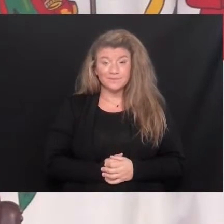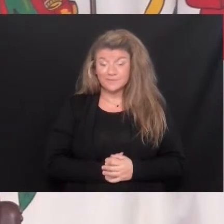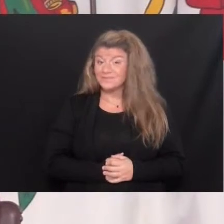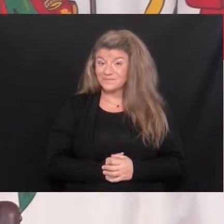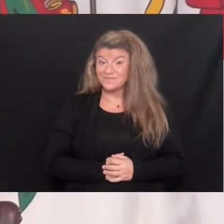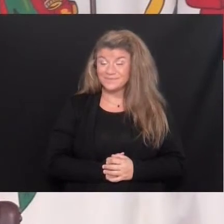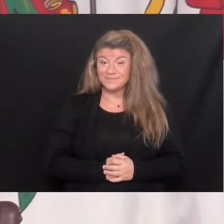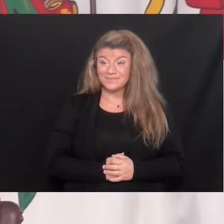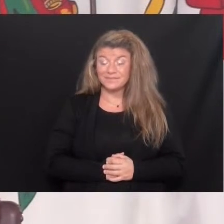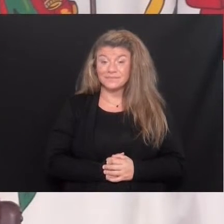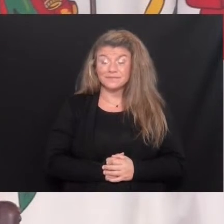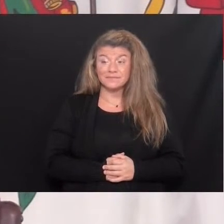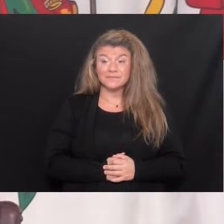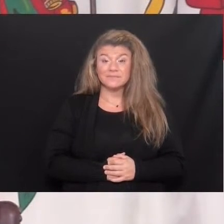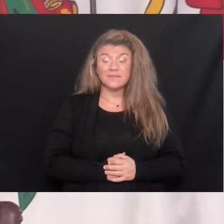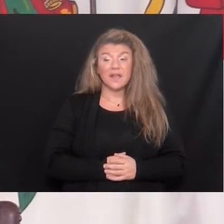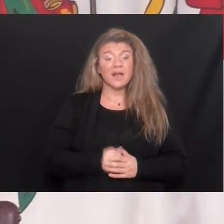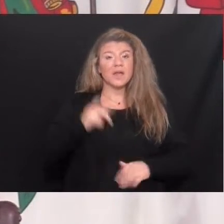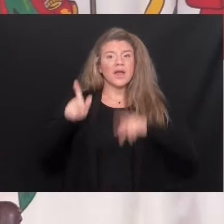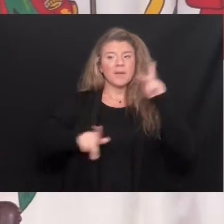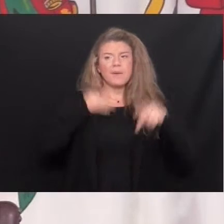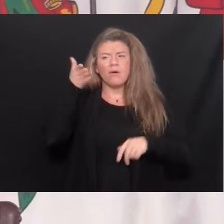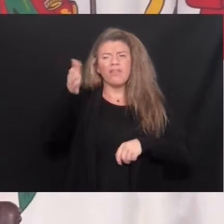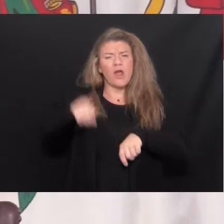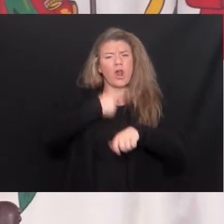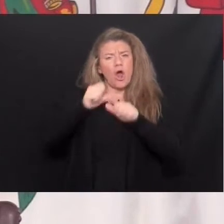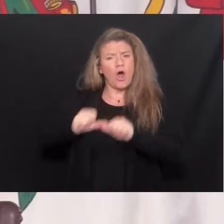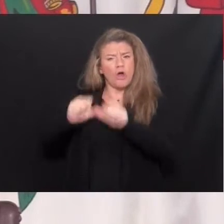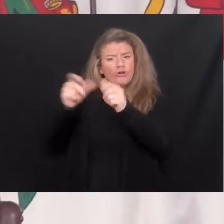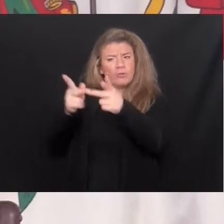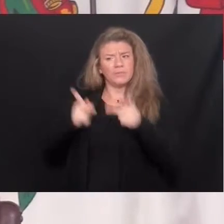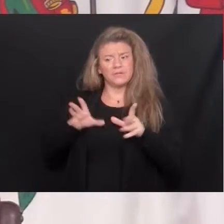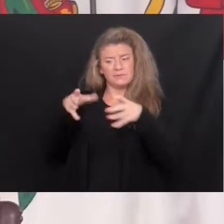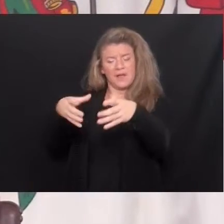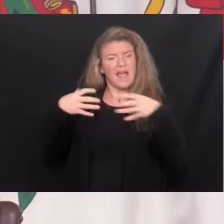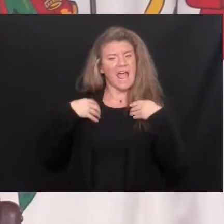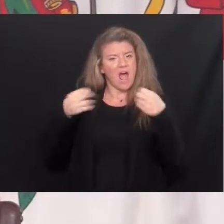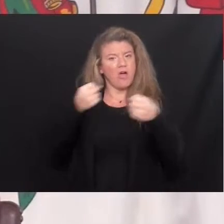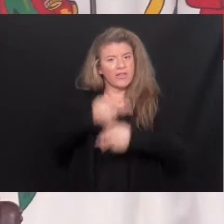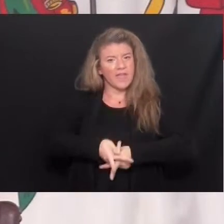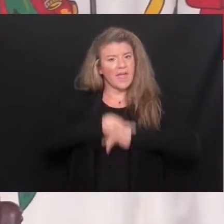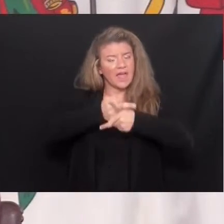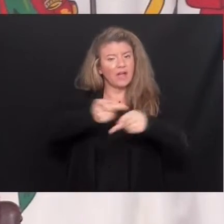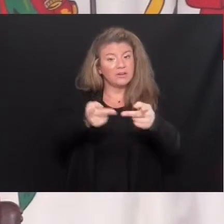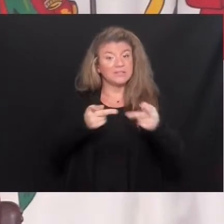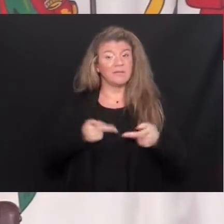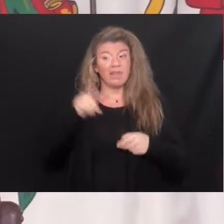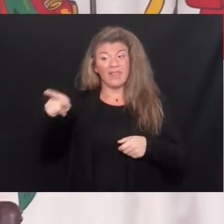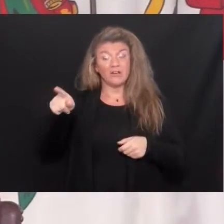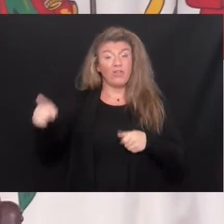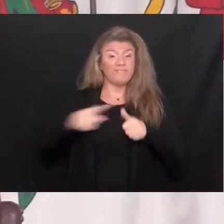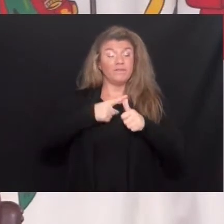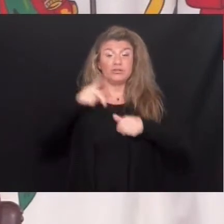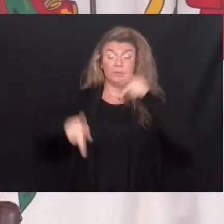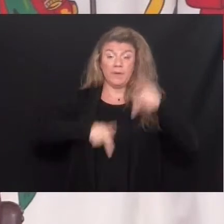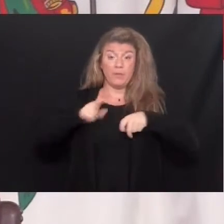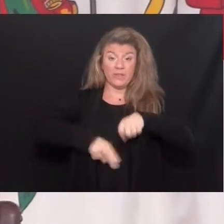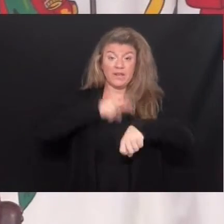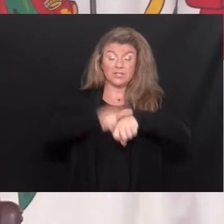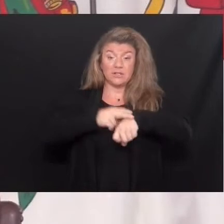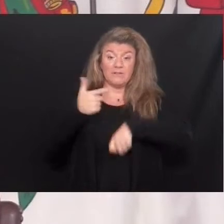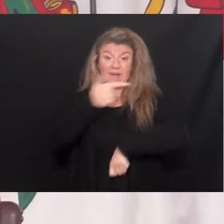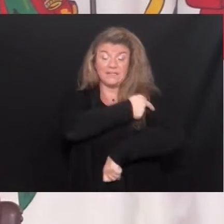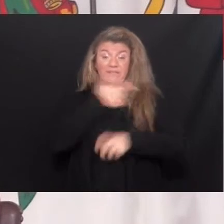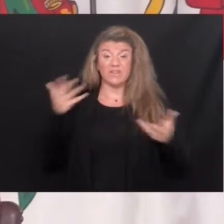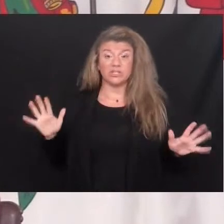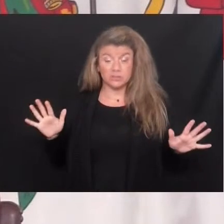West Virginians in long-term care facilities and healthcare settings were some of the first people in the nation to be